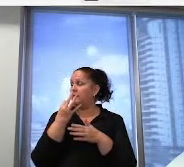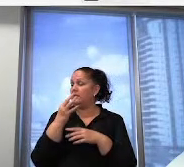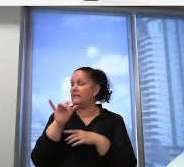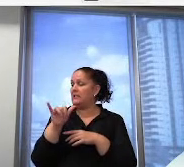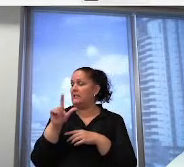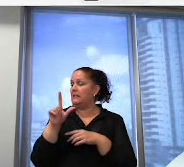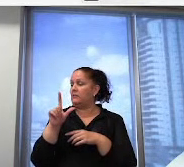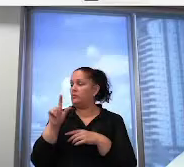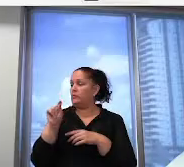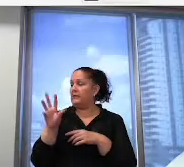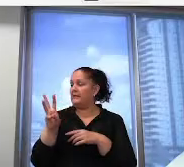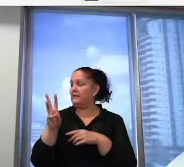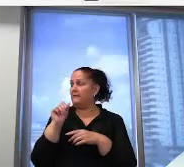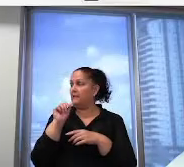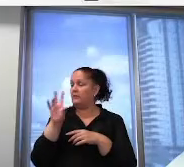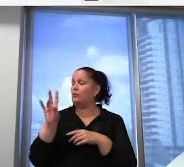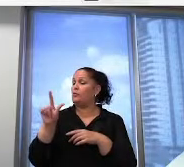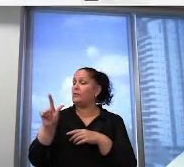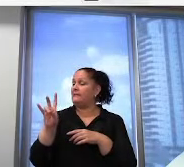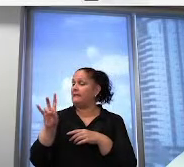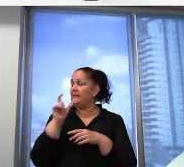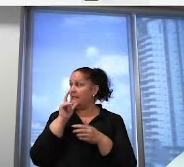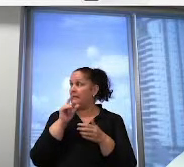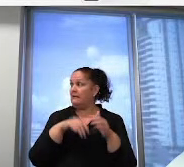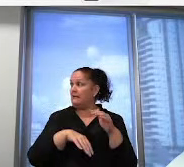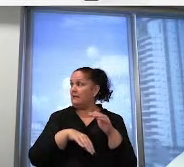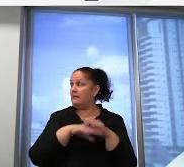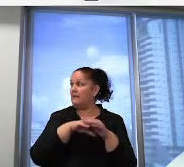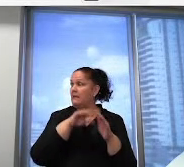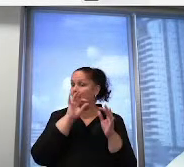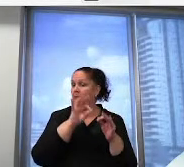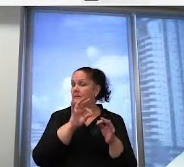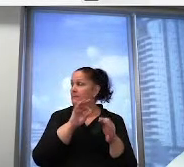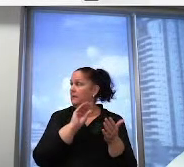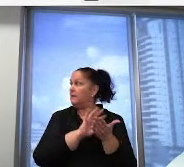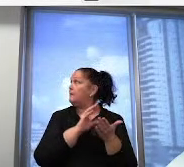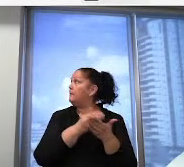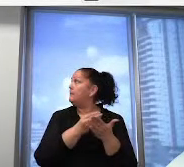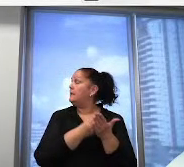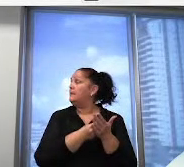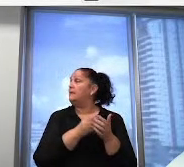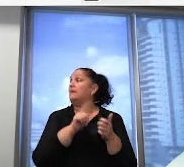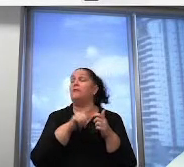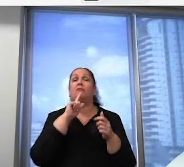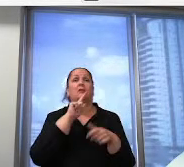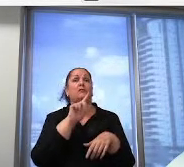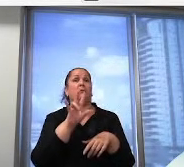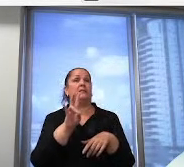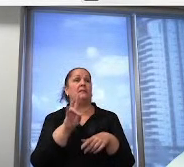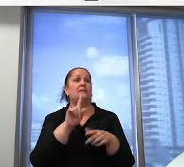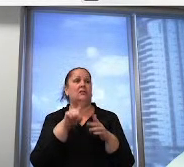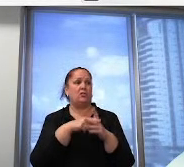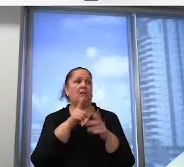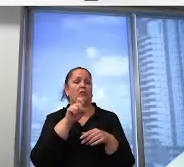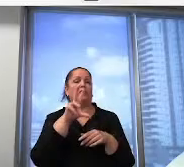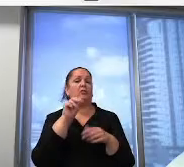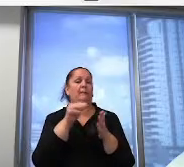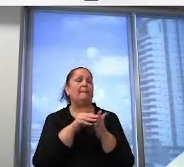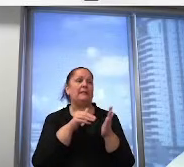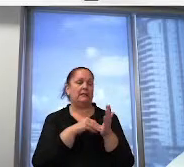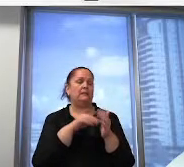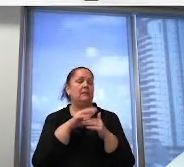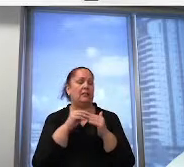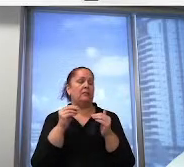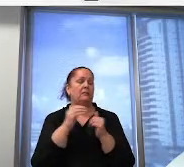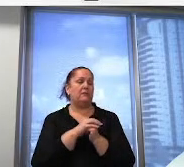year 27, the constrained budget. It's not the optimal budget. So the optimal budget as FY26 starts at $130